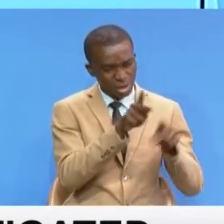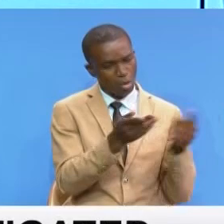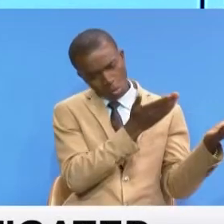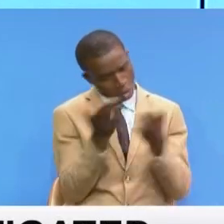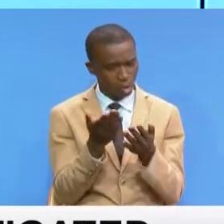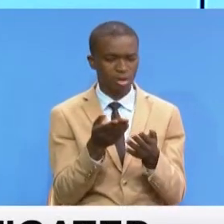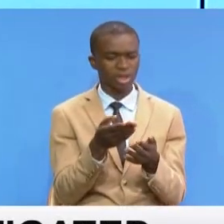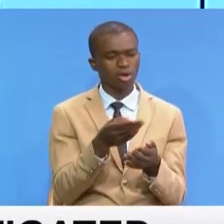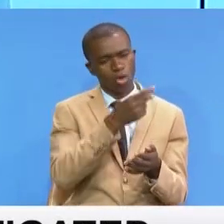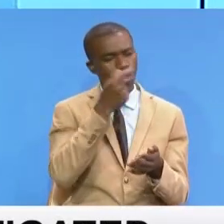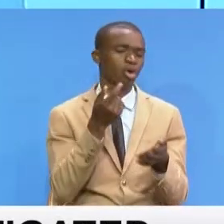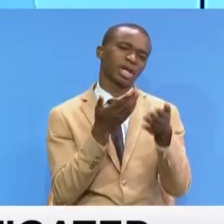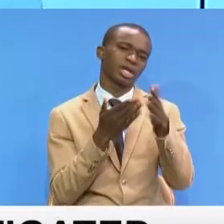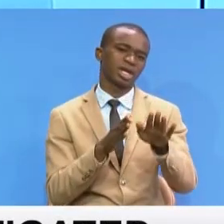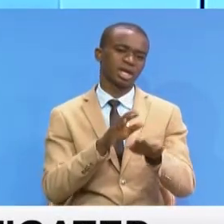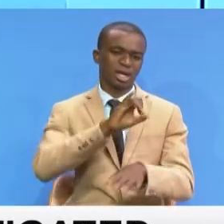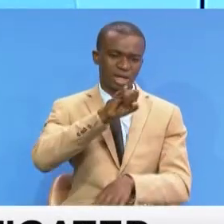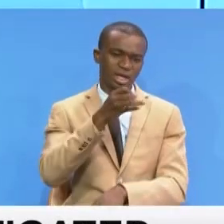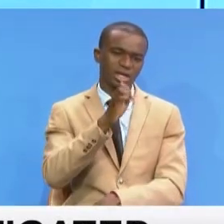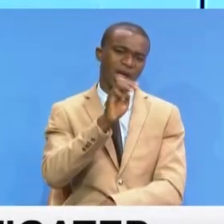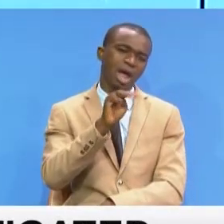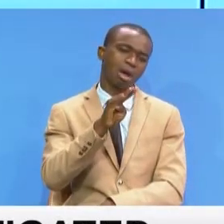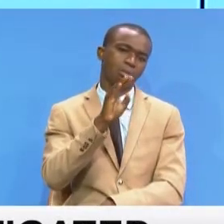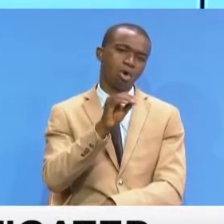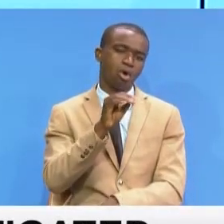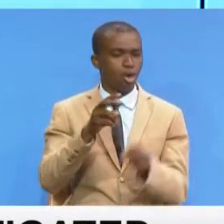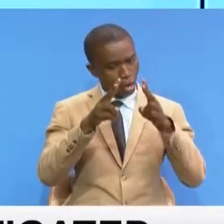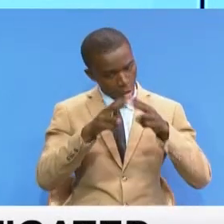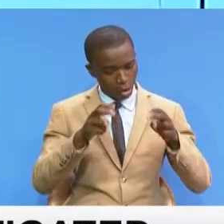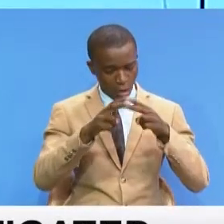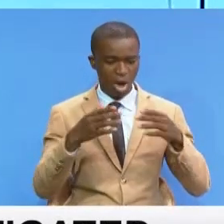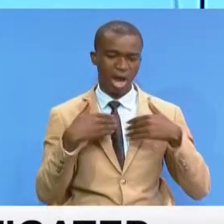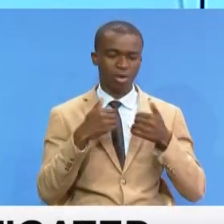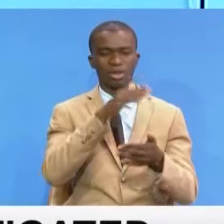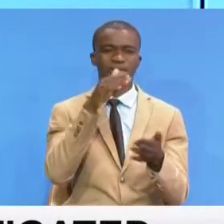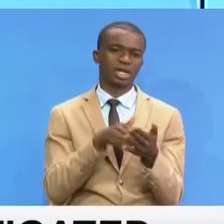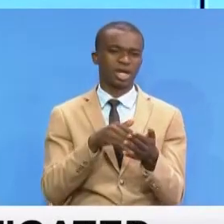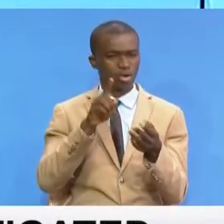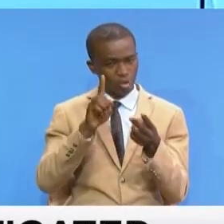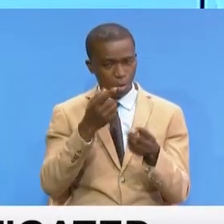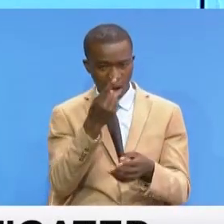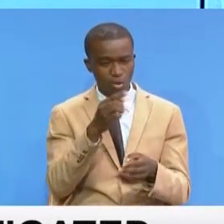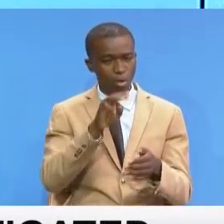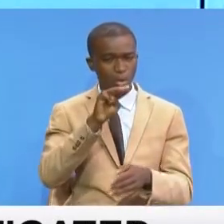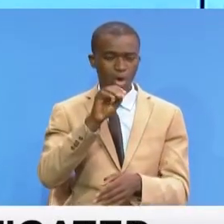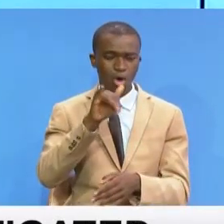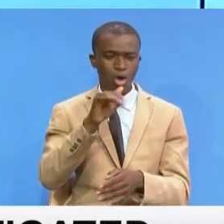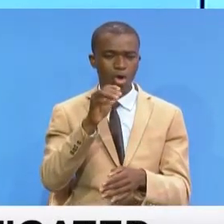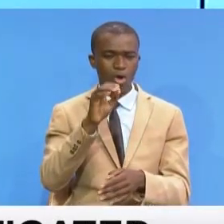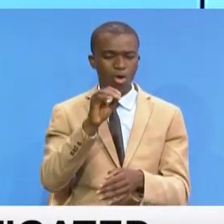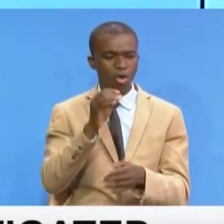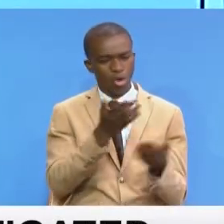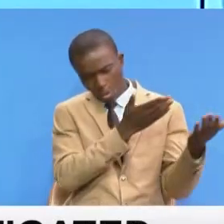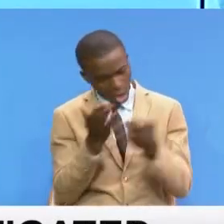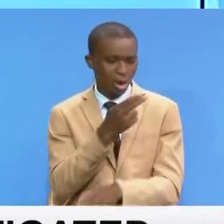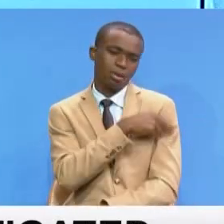were brought in dead at Jembe Rural Health Center, 1 at Moyo Hospital, while 3 others were brought in